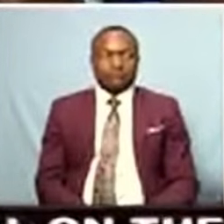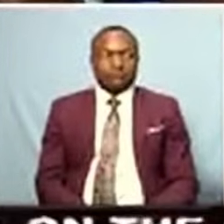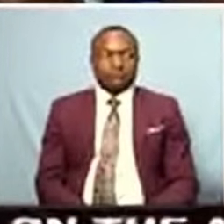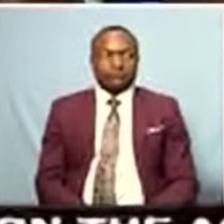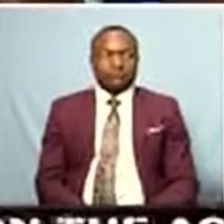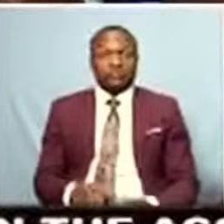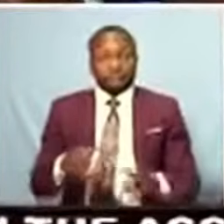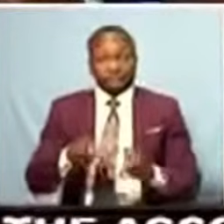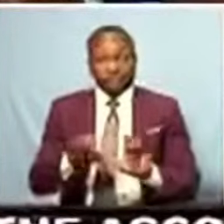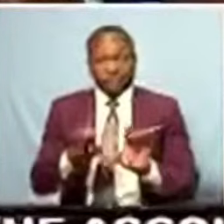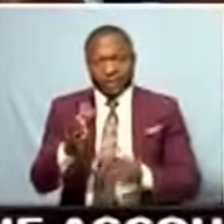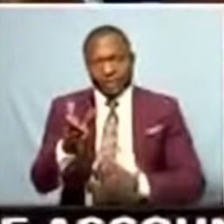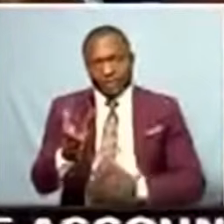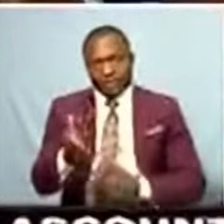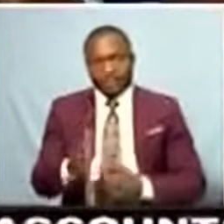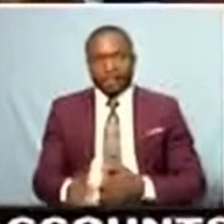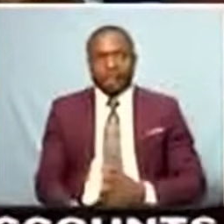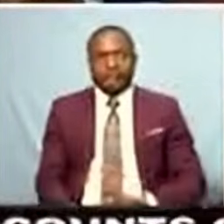You can proceed.